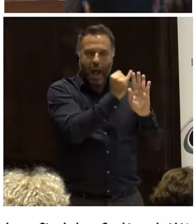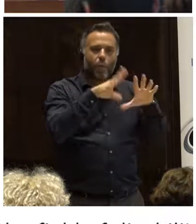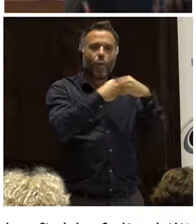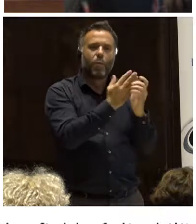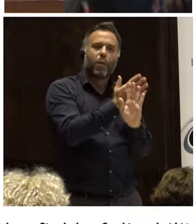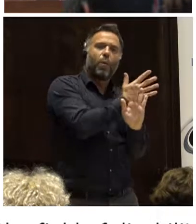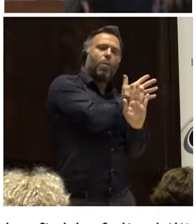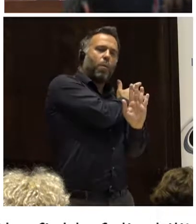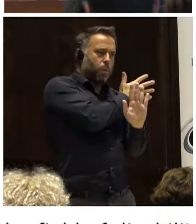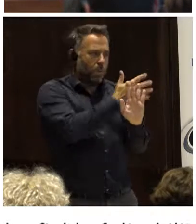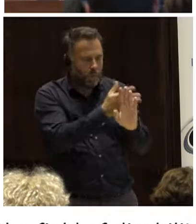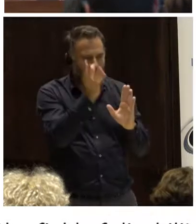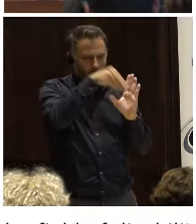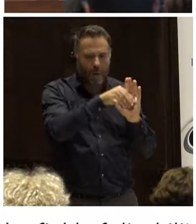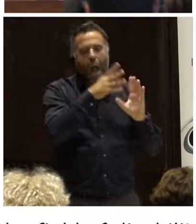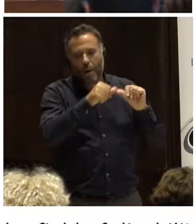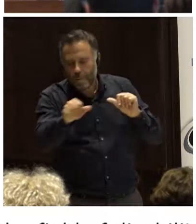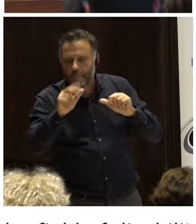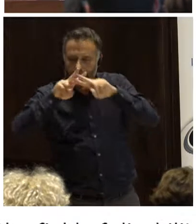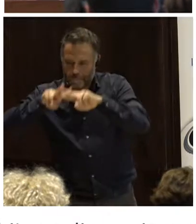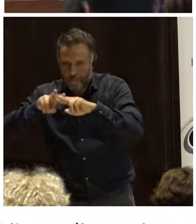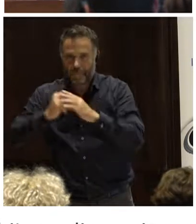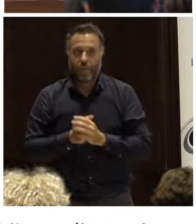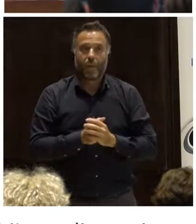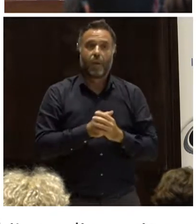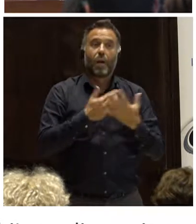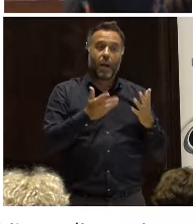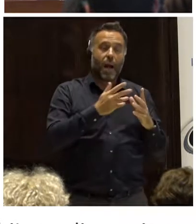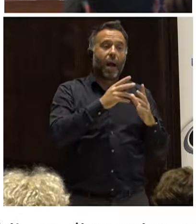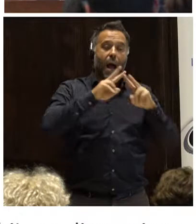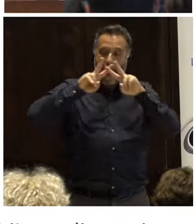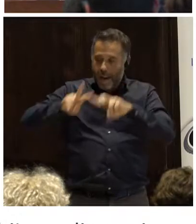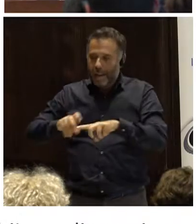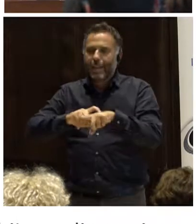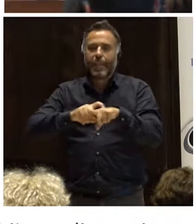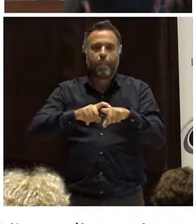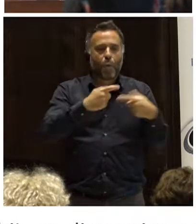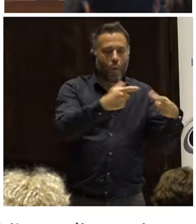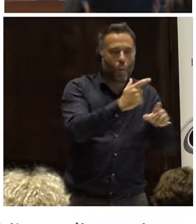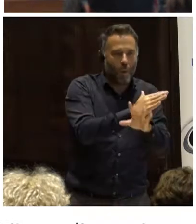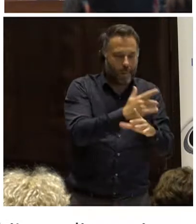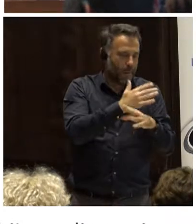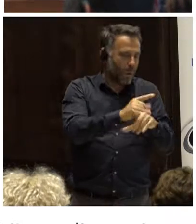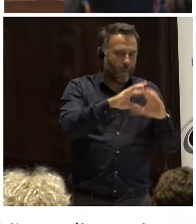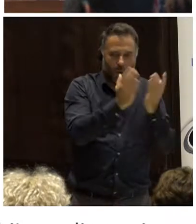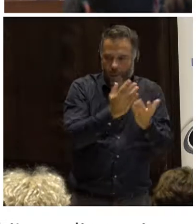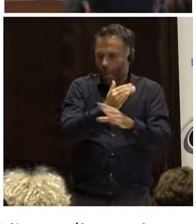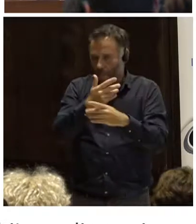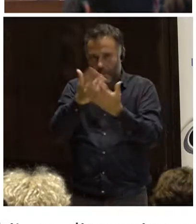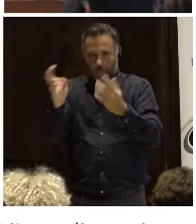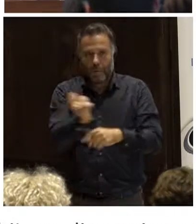study about types of play, also types of impairments. We studied environmental barriers and